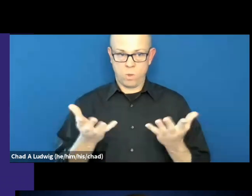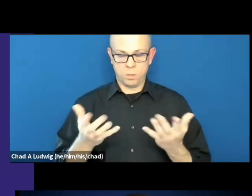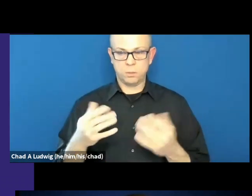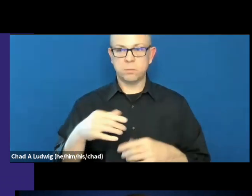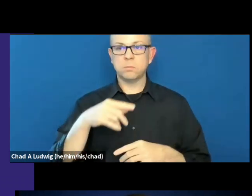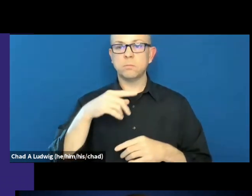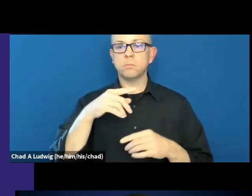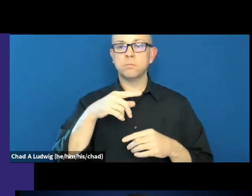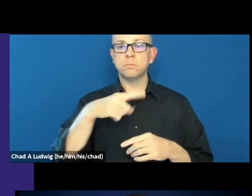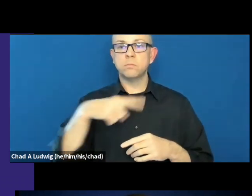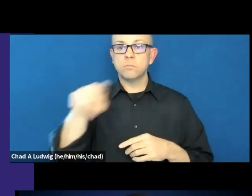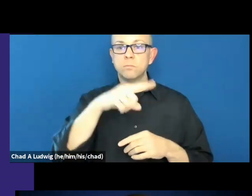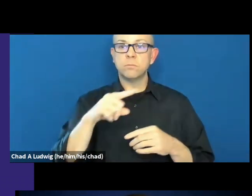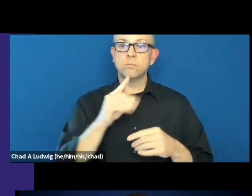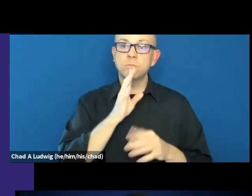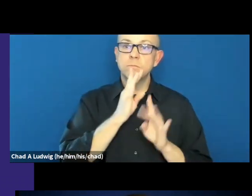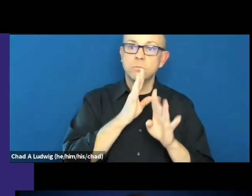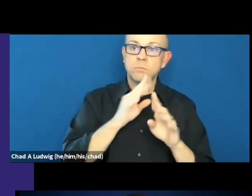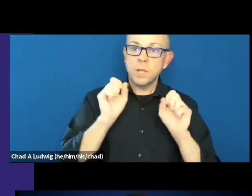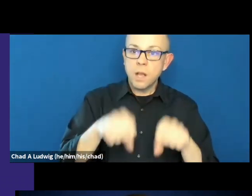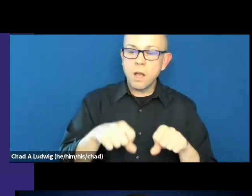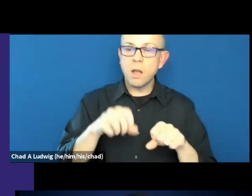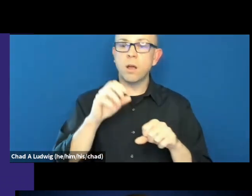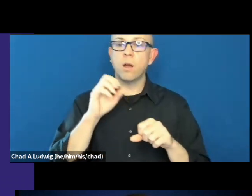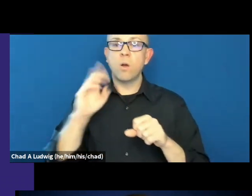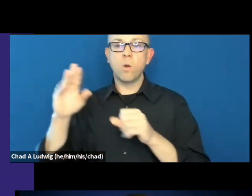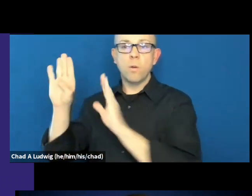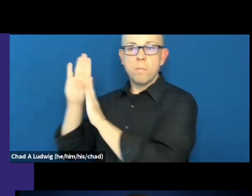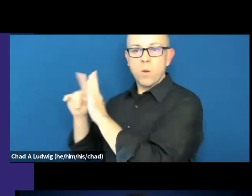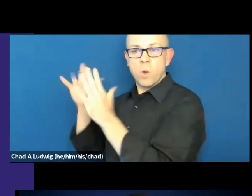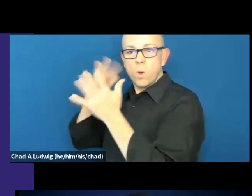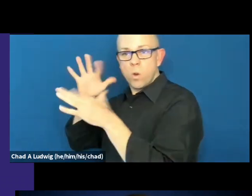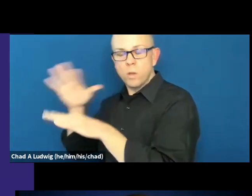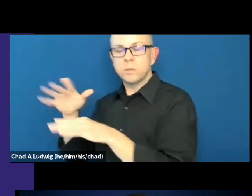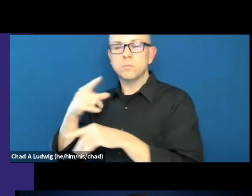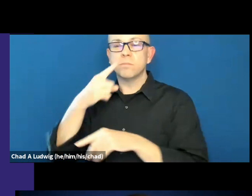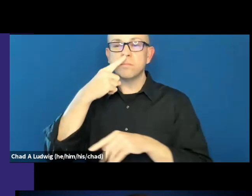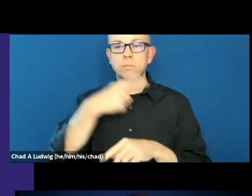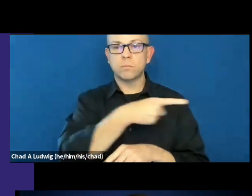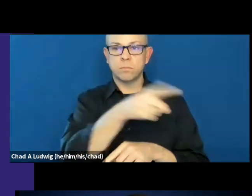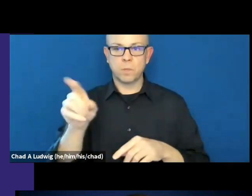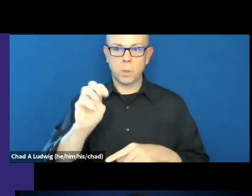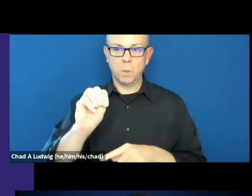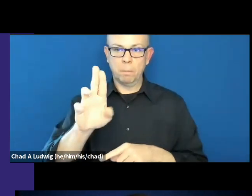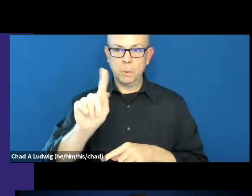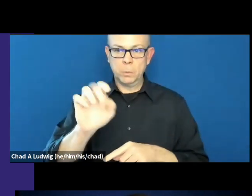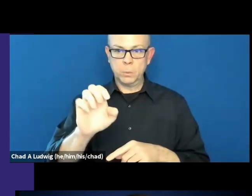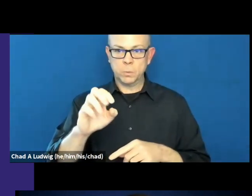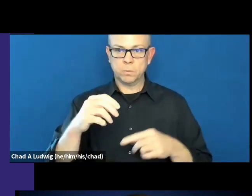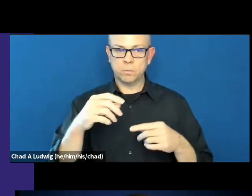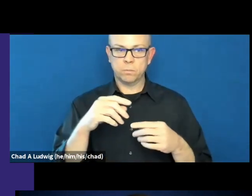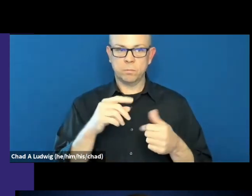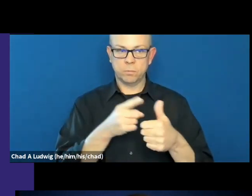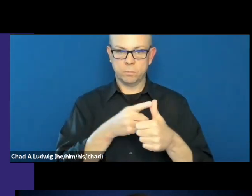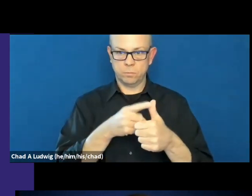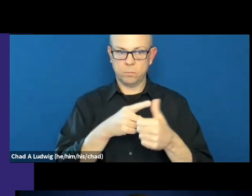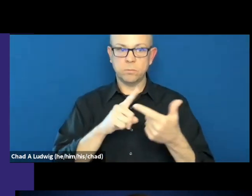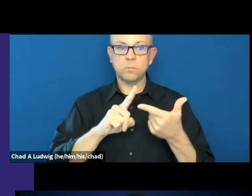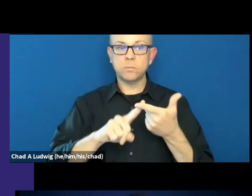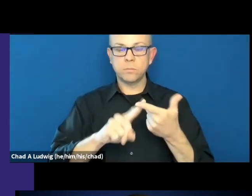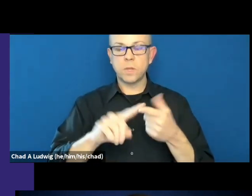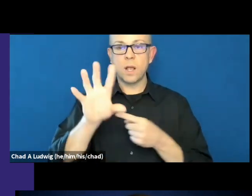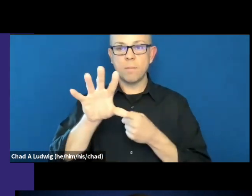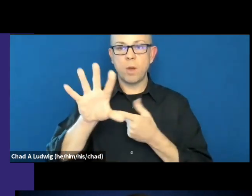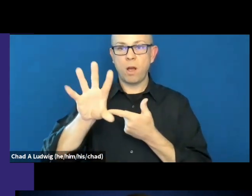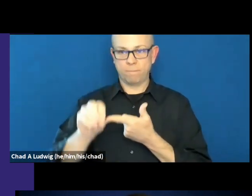The Zoom setup essentially looks like this. You are able to mute your